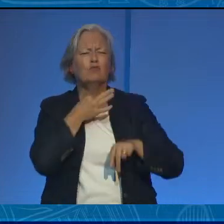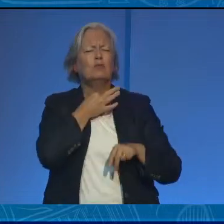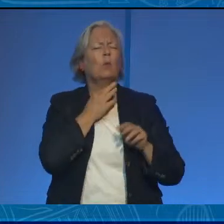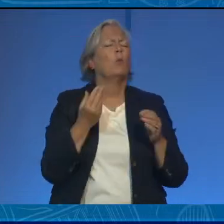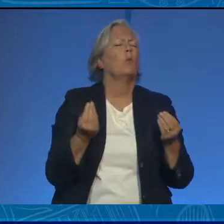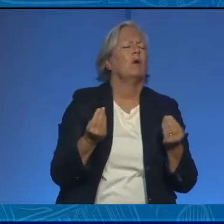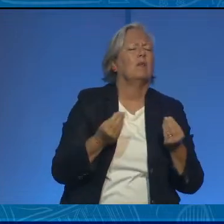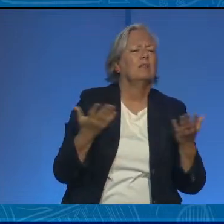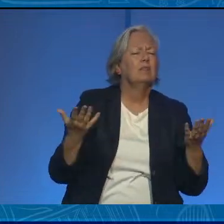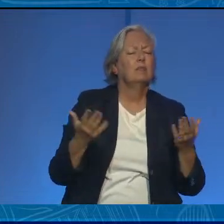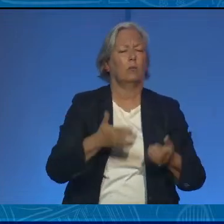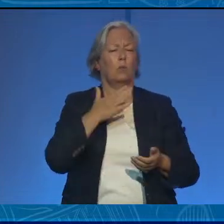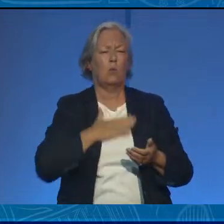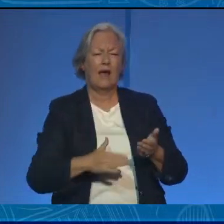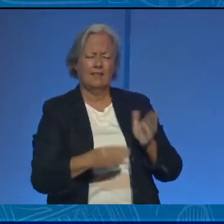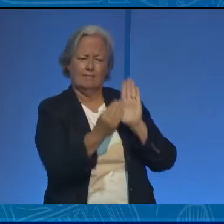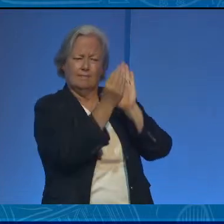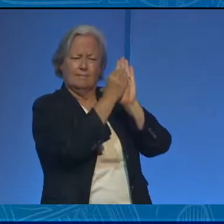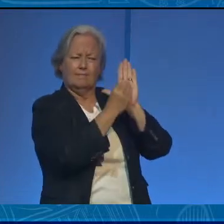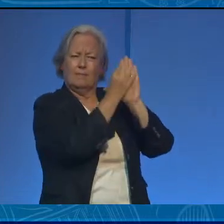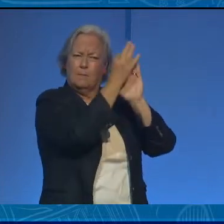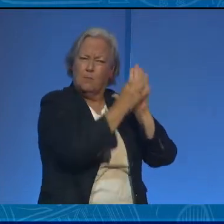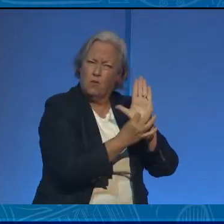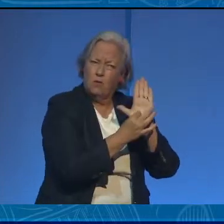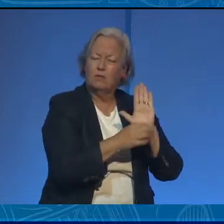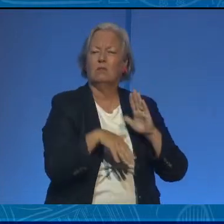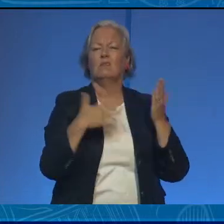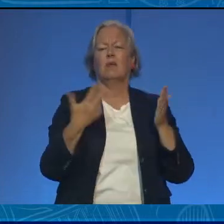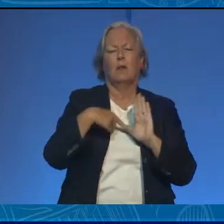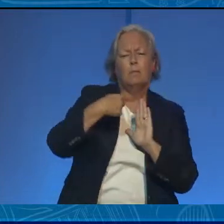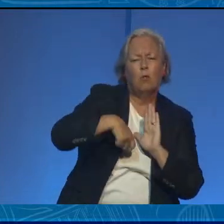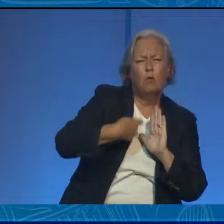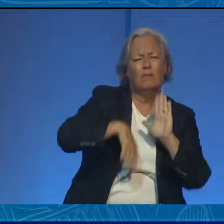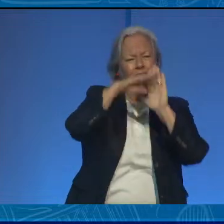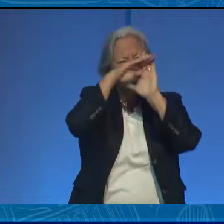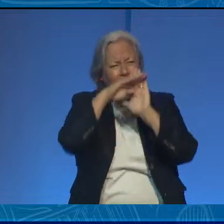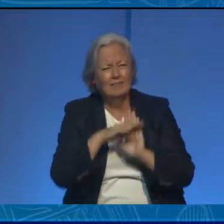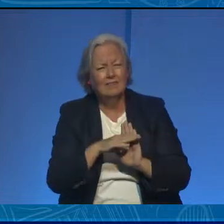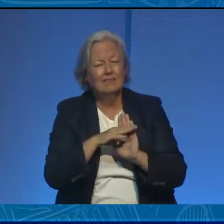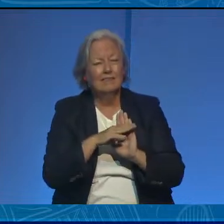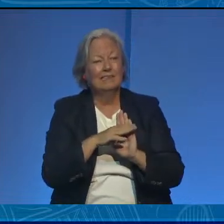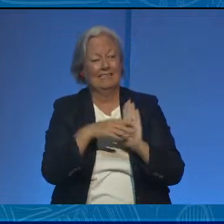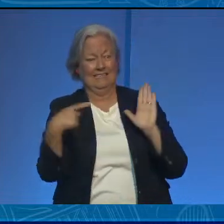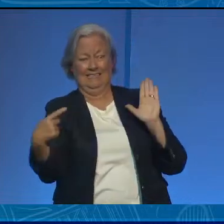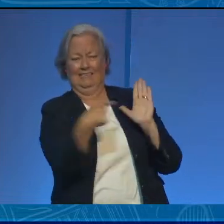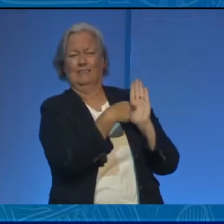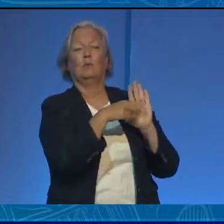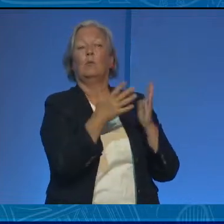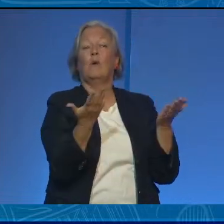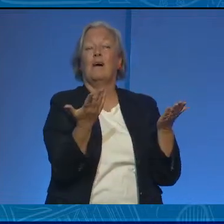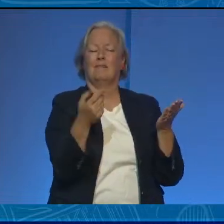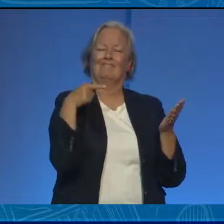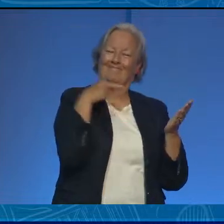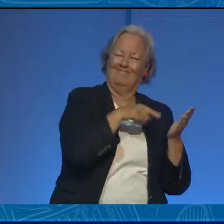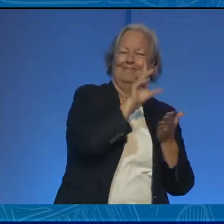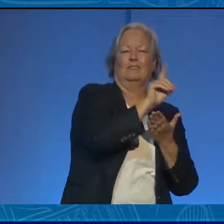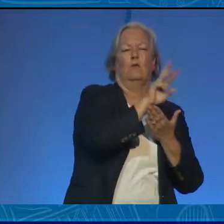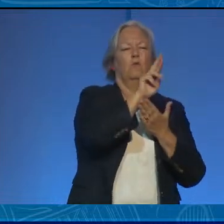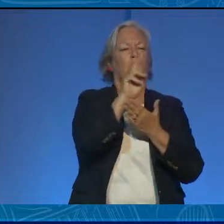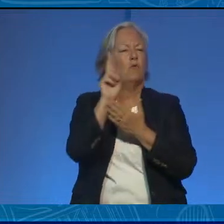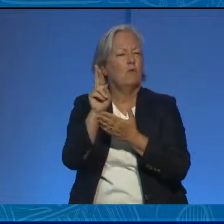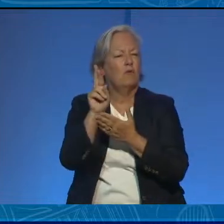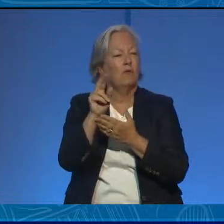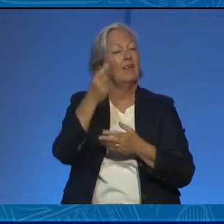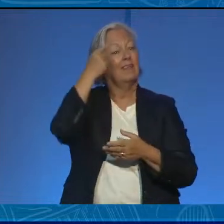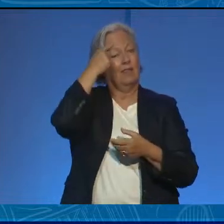policies, plans, and programs and budgets for DRR, taking into account the particular needs at the